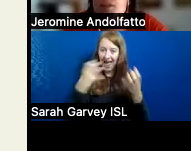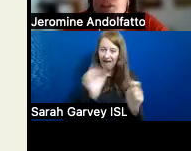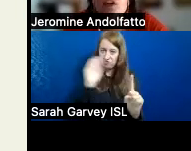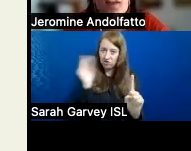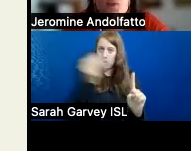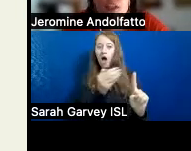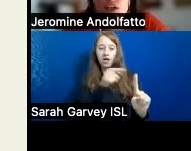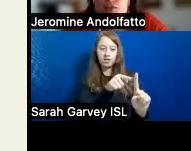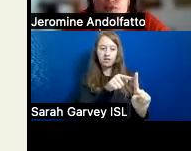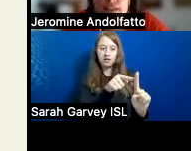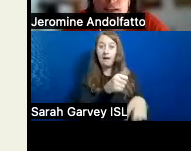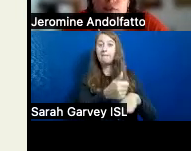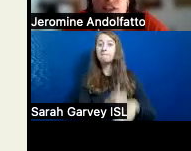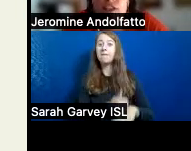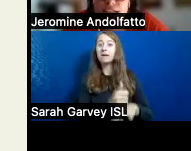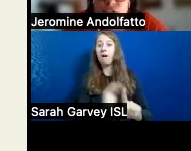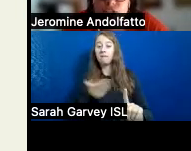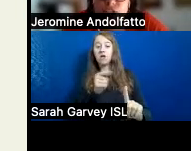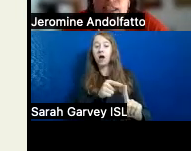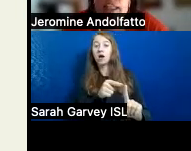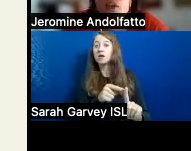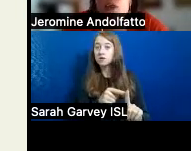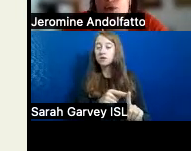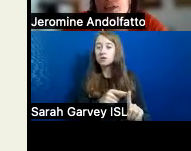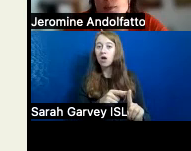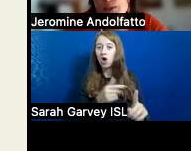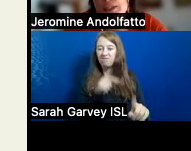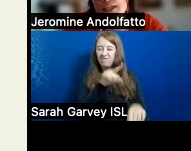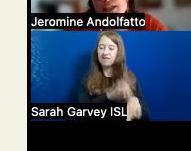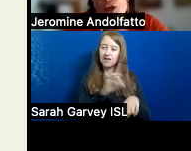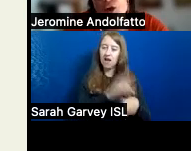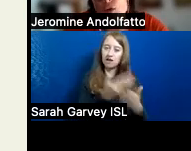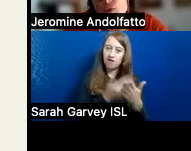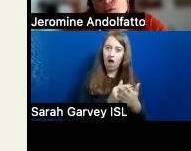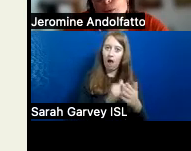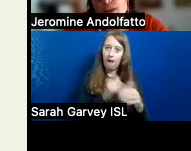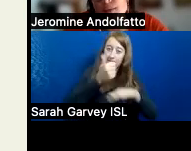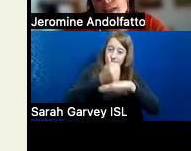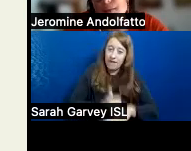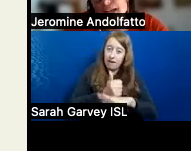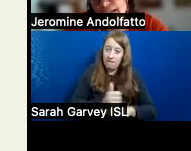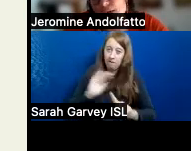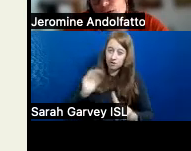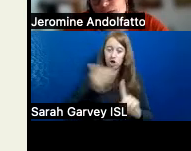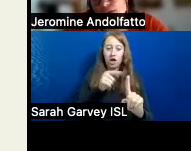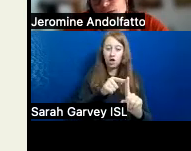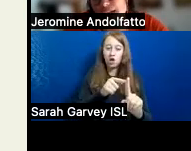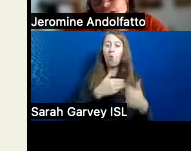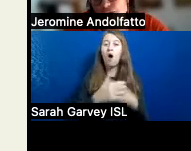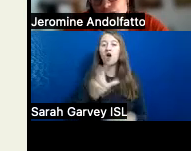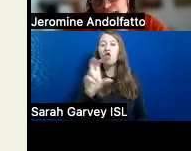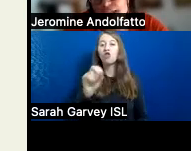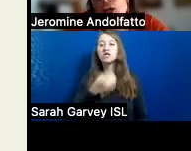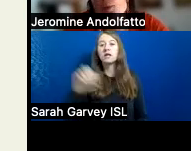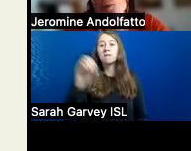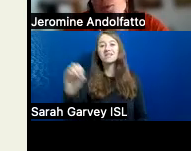minimum target when it comes to this type of legislation is 30% of women being placed on the